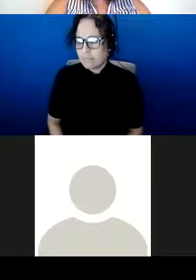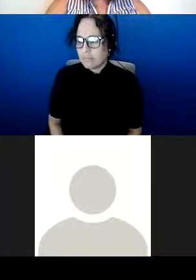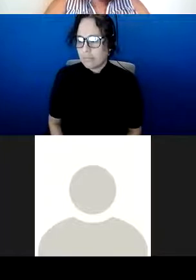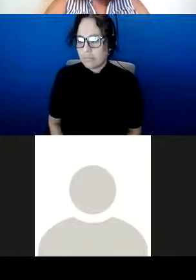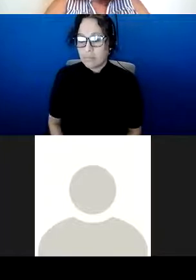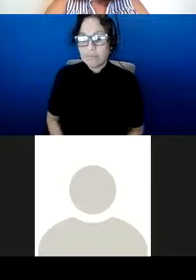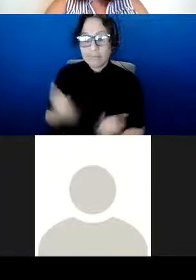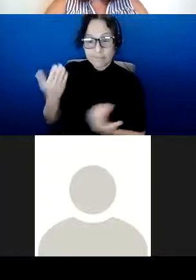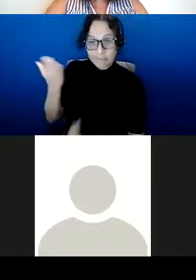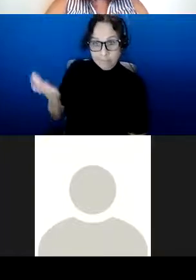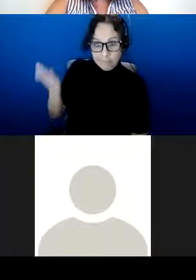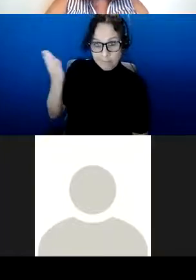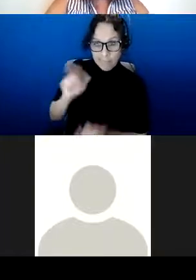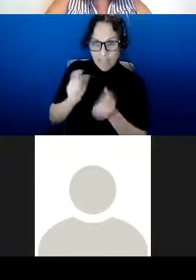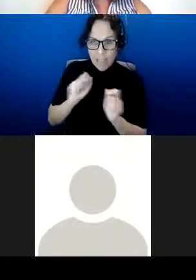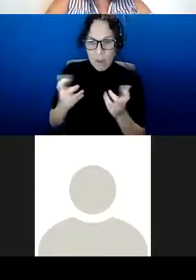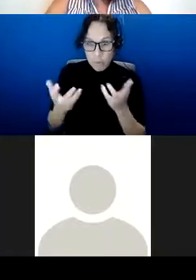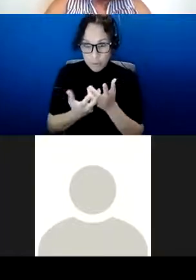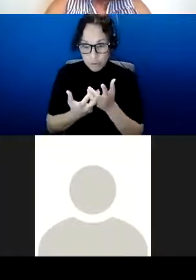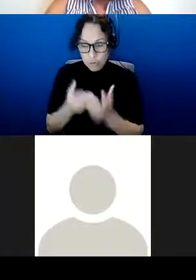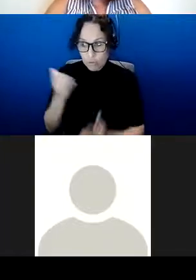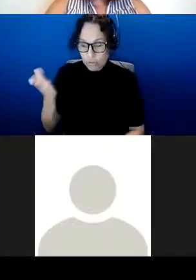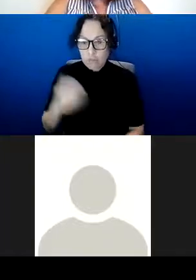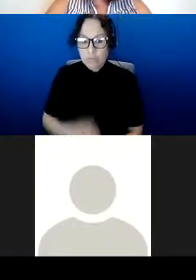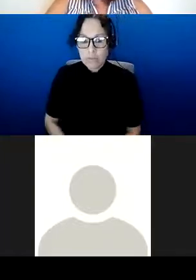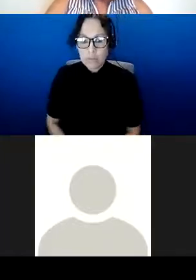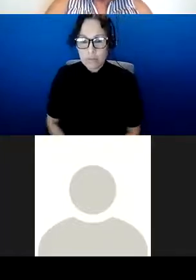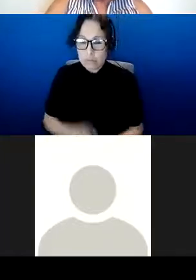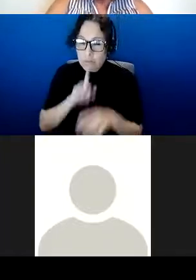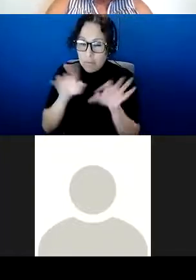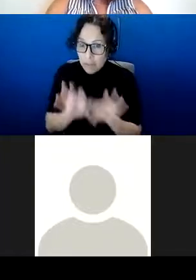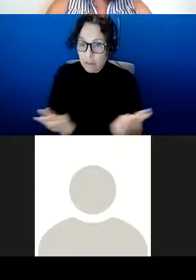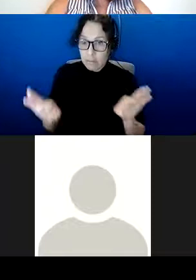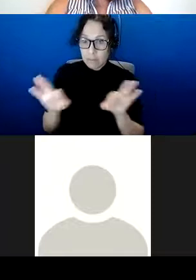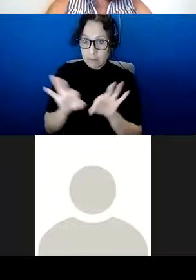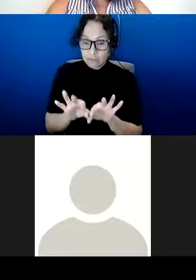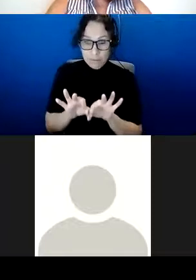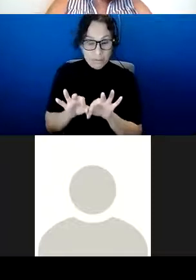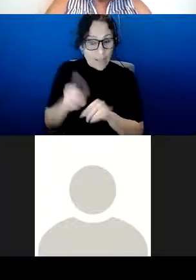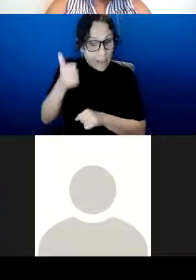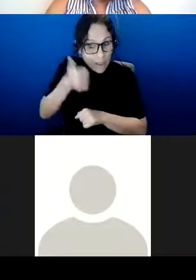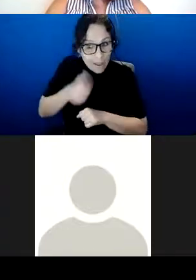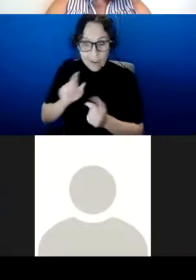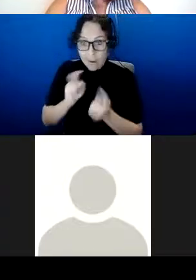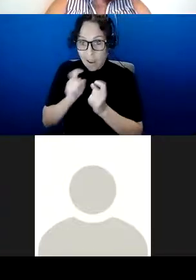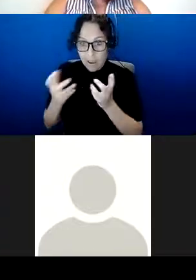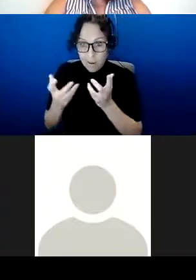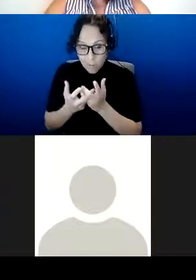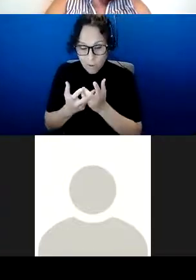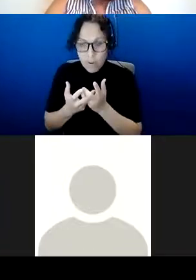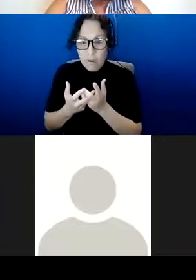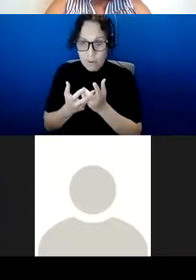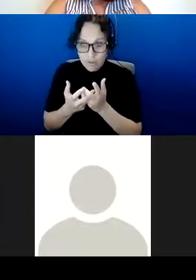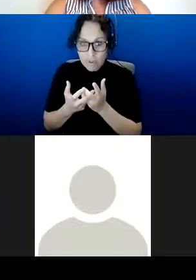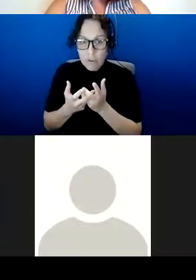Let's talk about those accommodations. These are crucial that any accommodations are requested